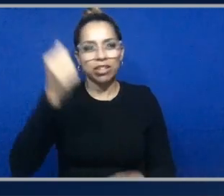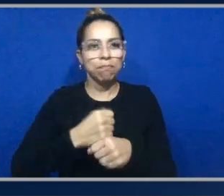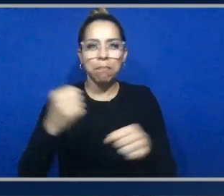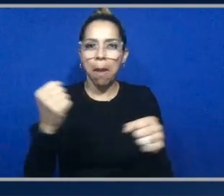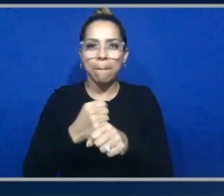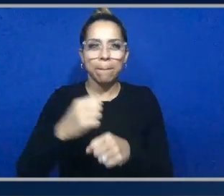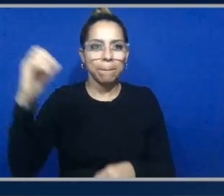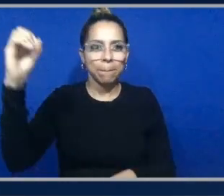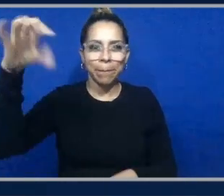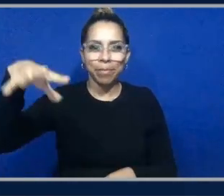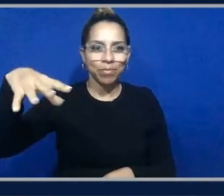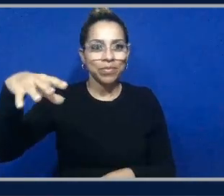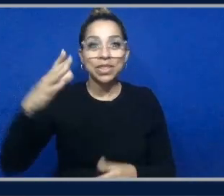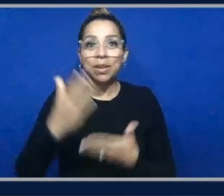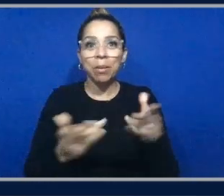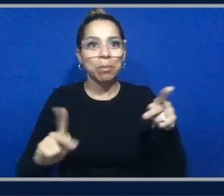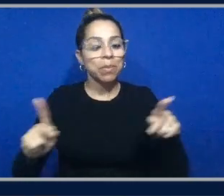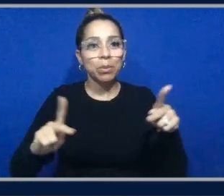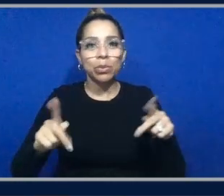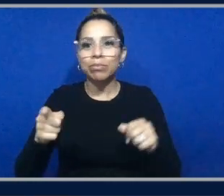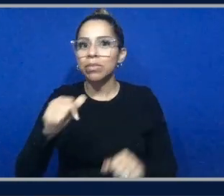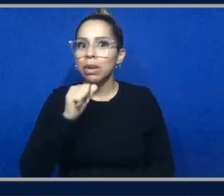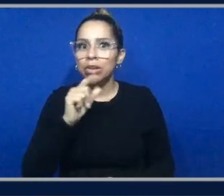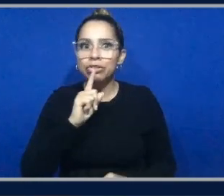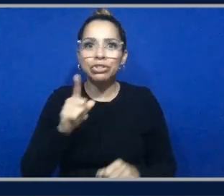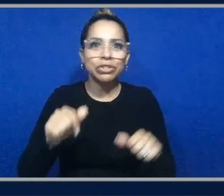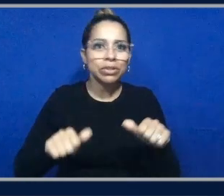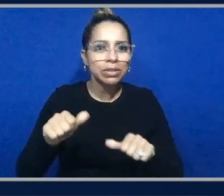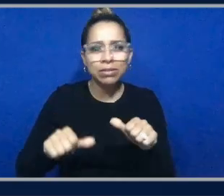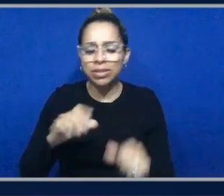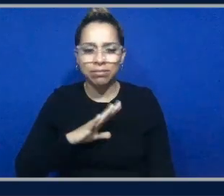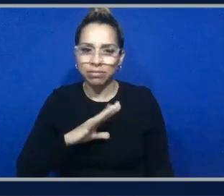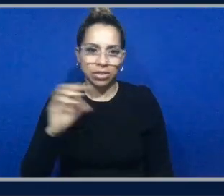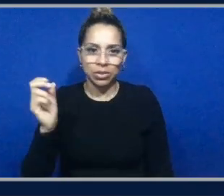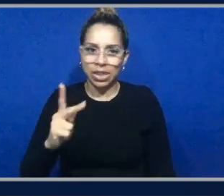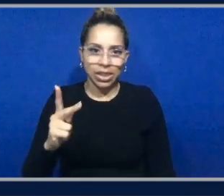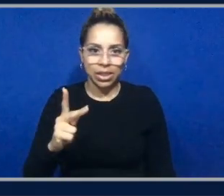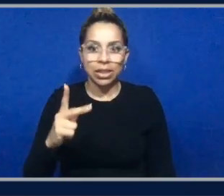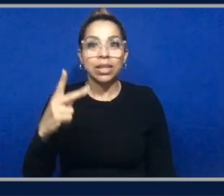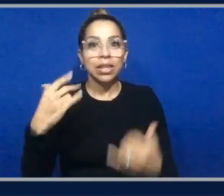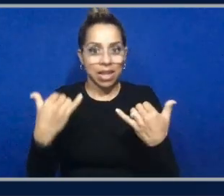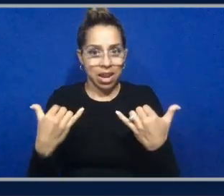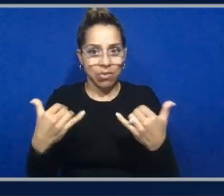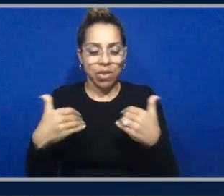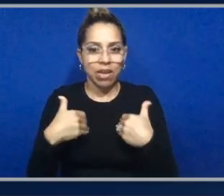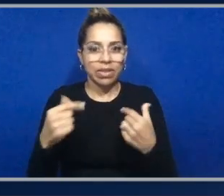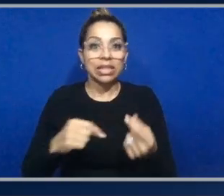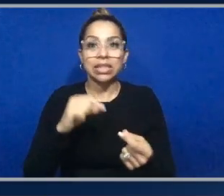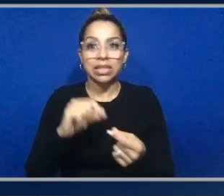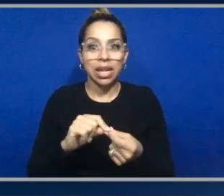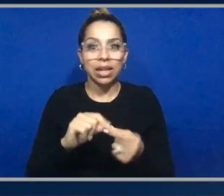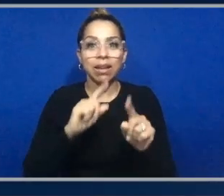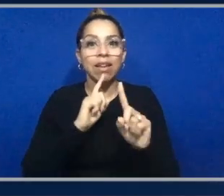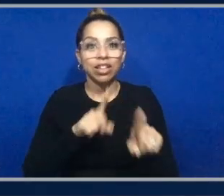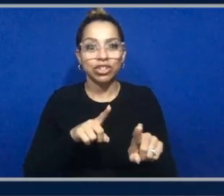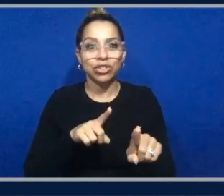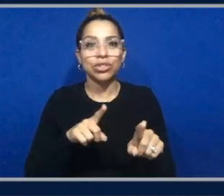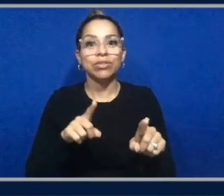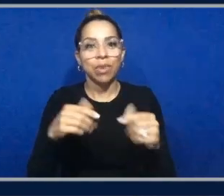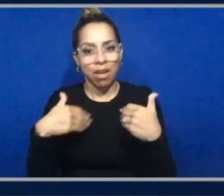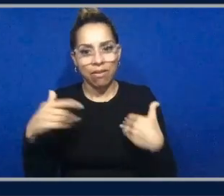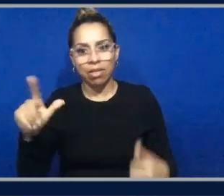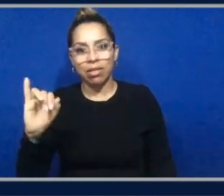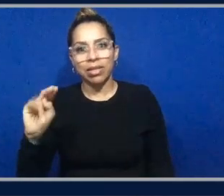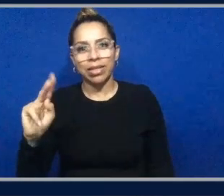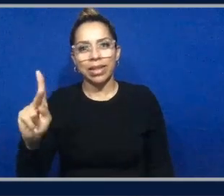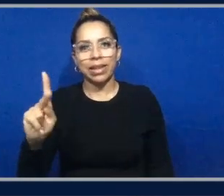sure on that one. That's okay, right? Yeah. As you can see, we now have the exact answers with links to AWS documentation. So